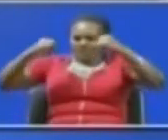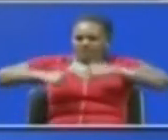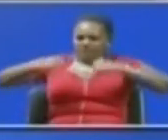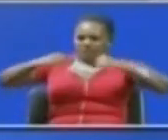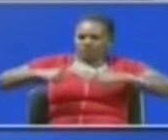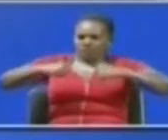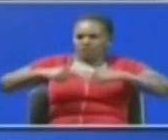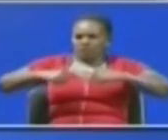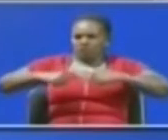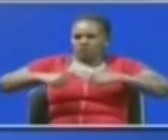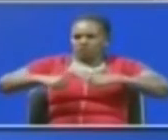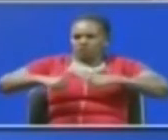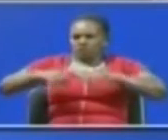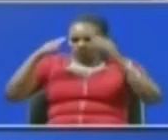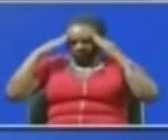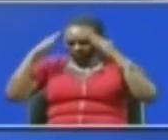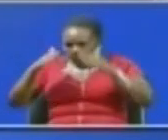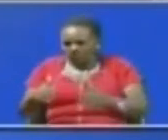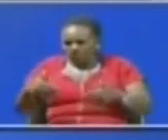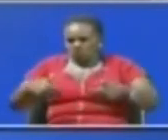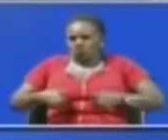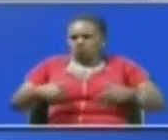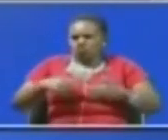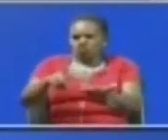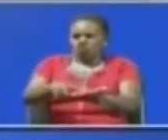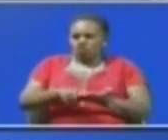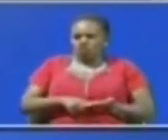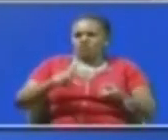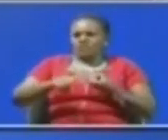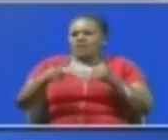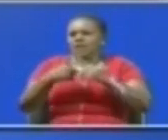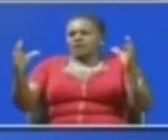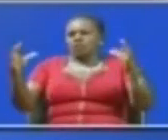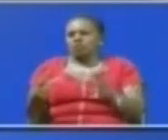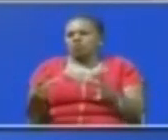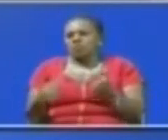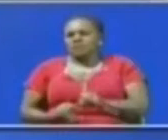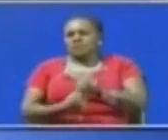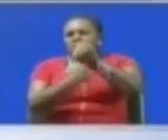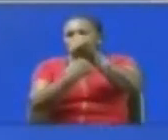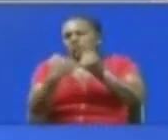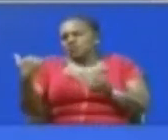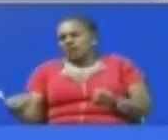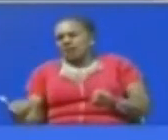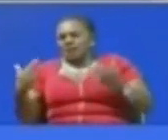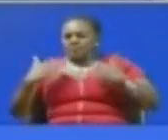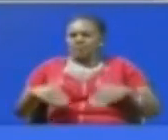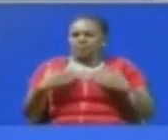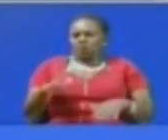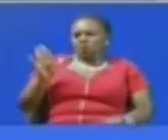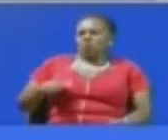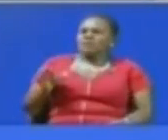a testament to the commitment that the Youth Fund and Standard Group have towards supporting young people and